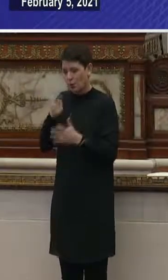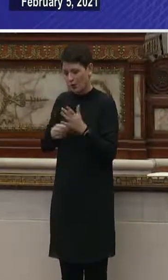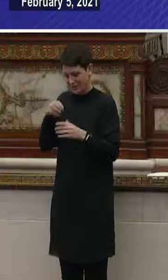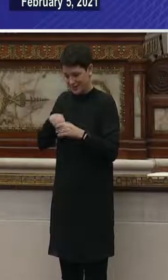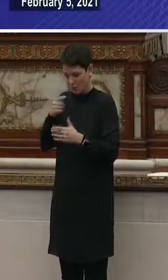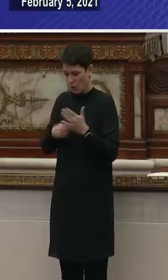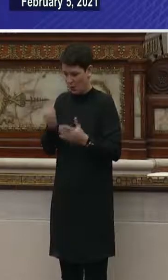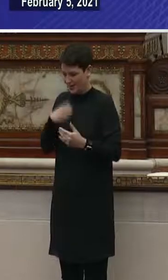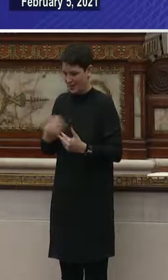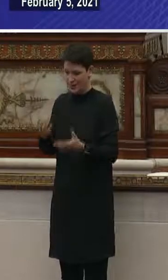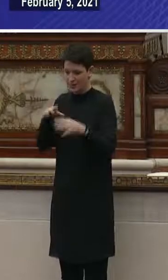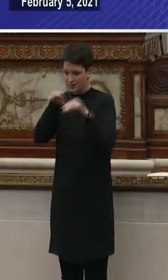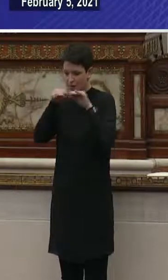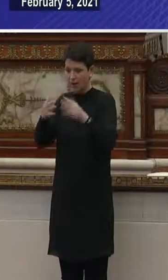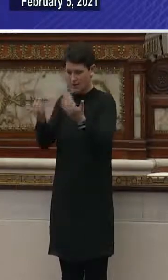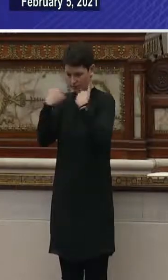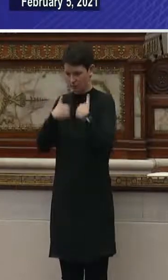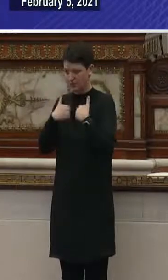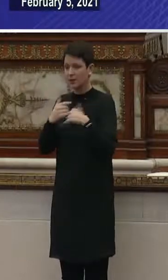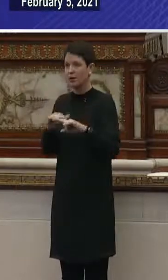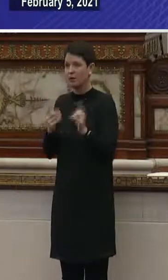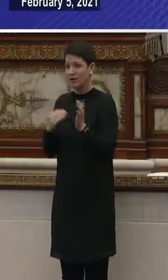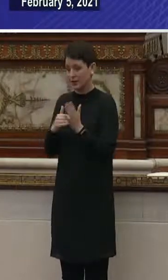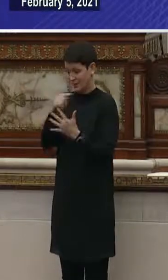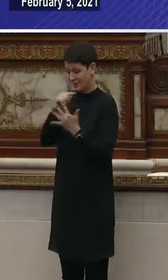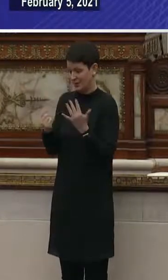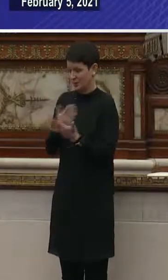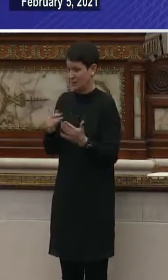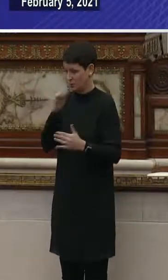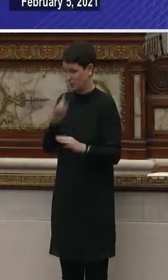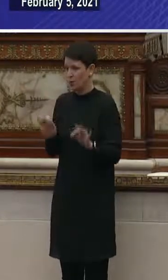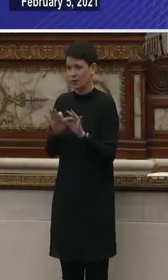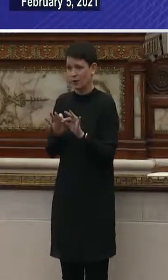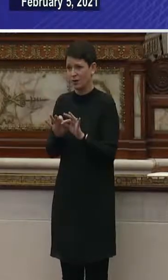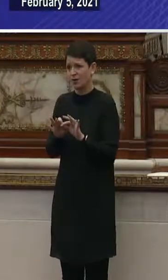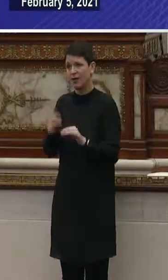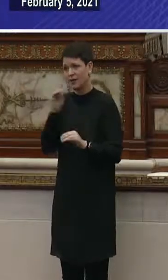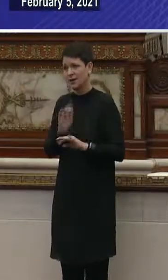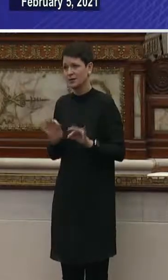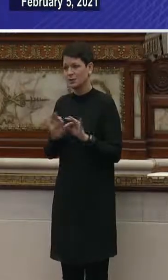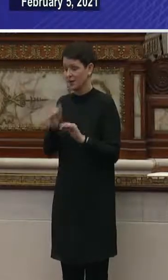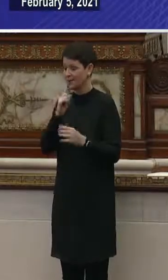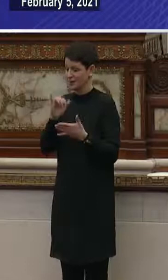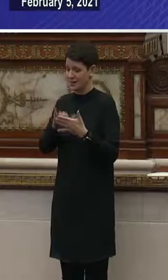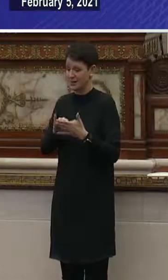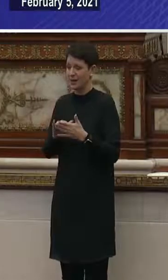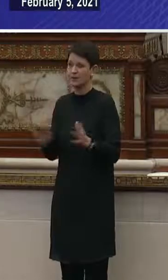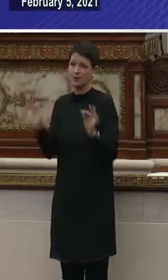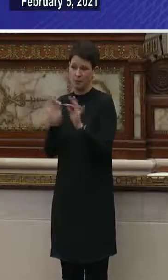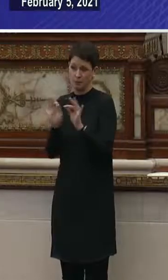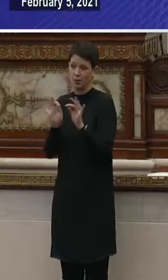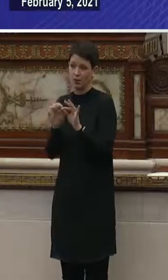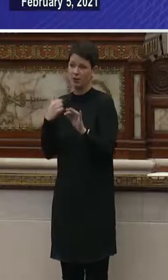in them. But, but we take these things in. So I think it's important. I say all that to say, I think it's important that we have some sort